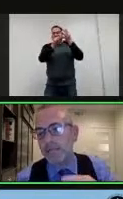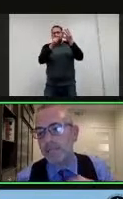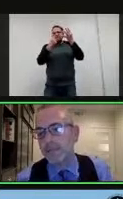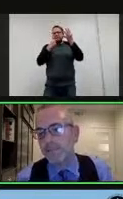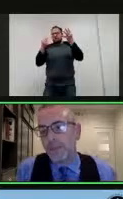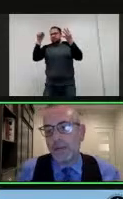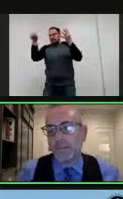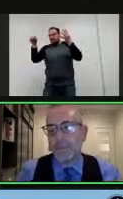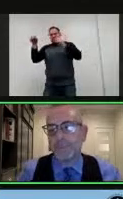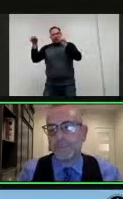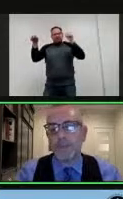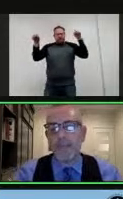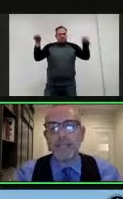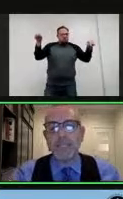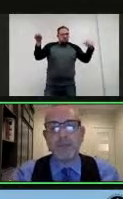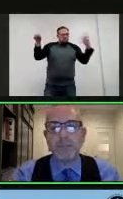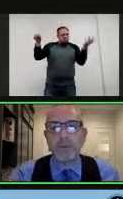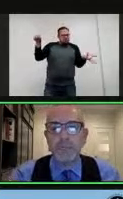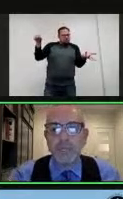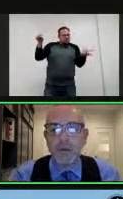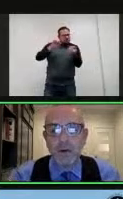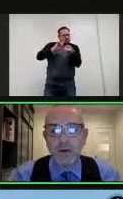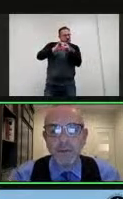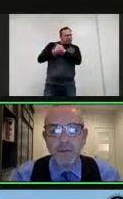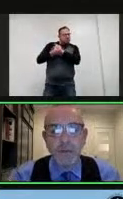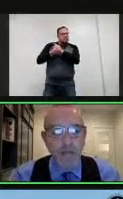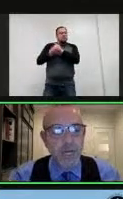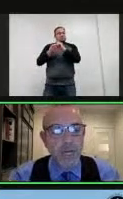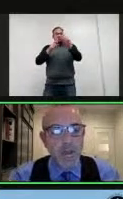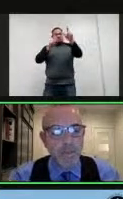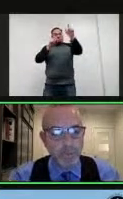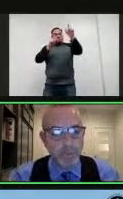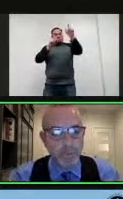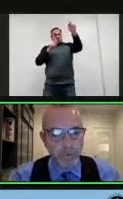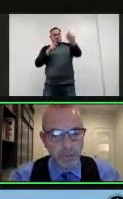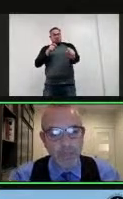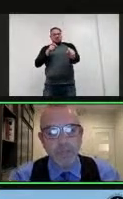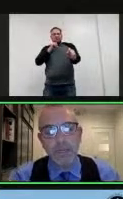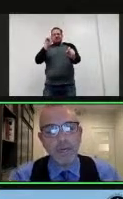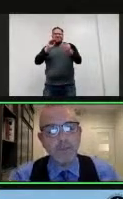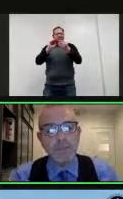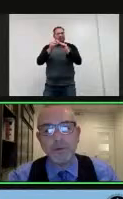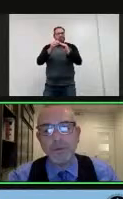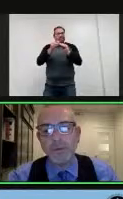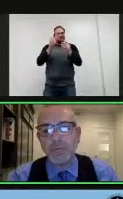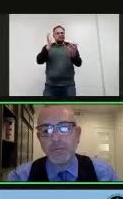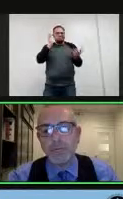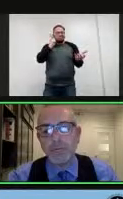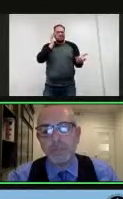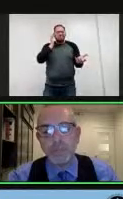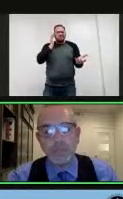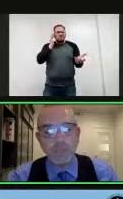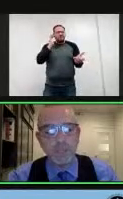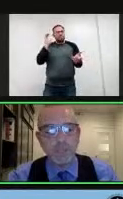that. And these bullet points are not numbered. So